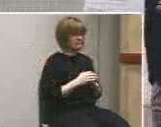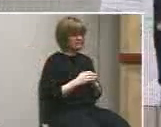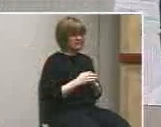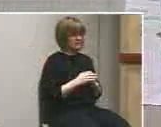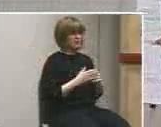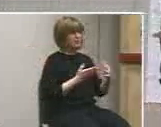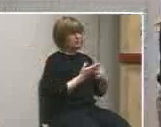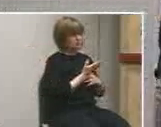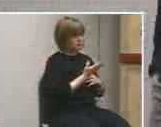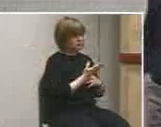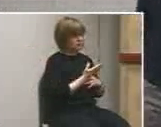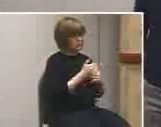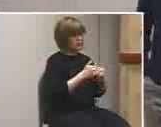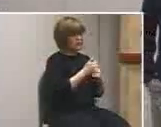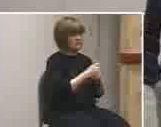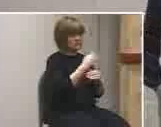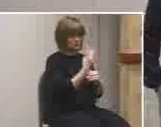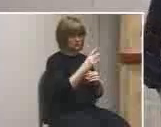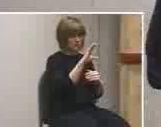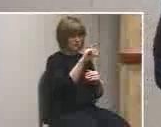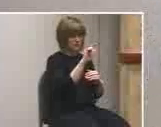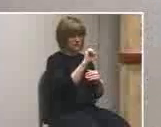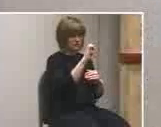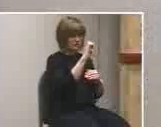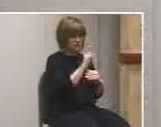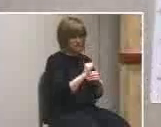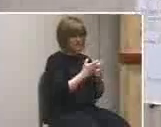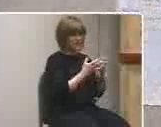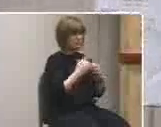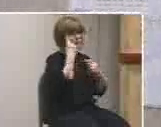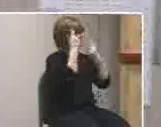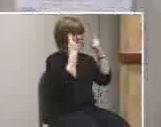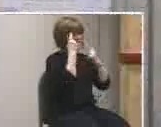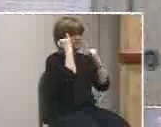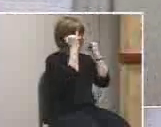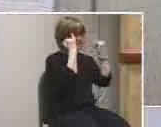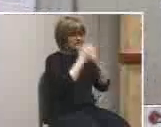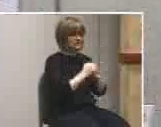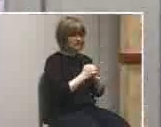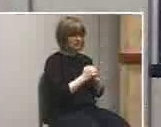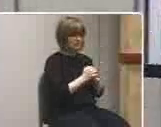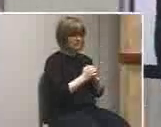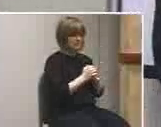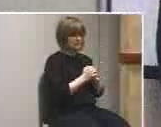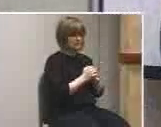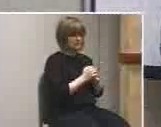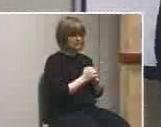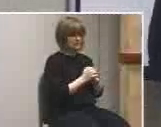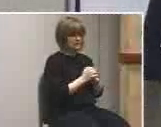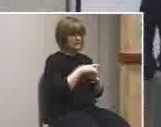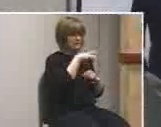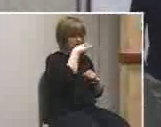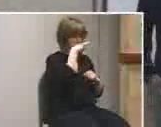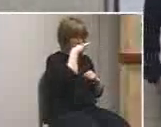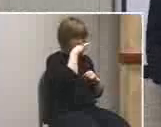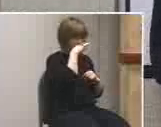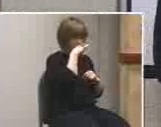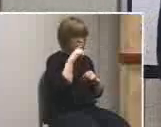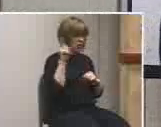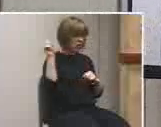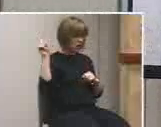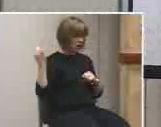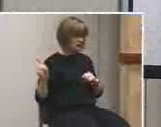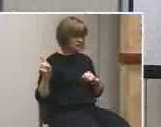two cases, I want you to continue to consider the idea that we are dealing with kids for whom all of this stuff was in